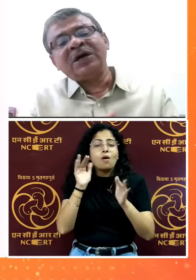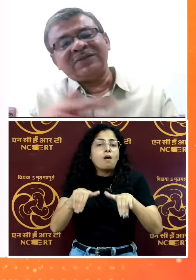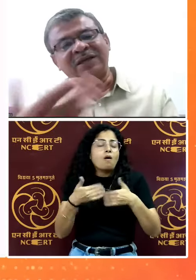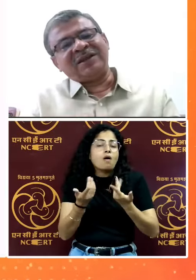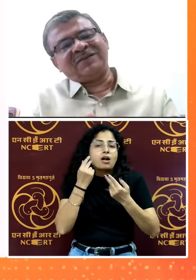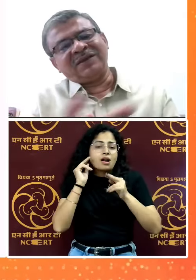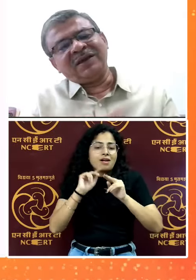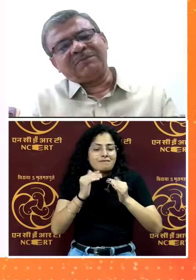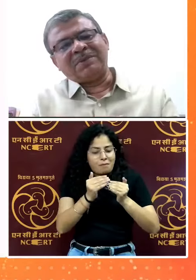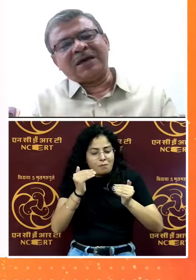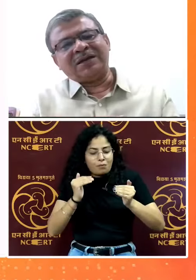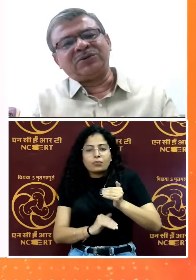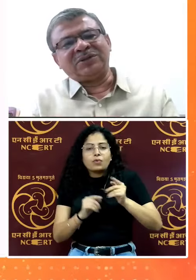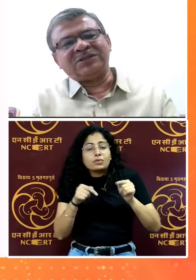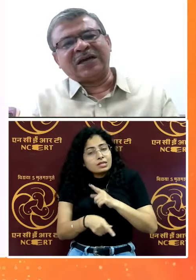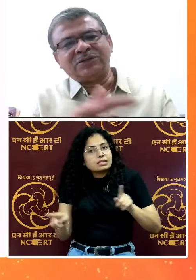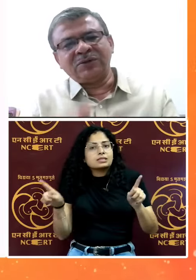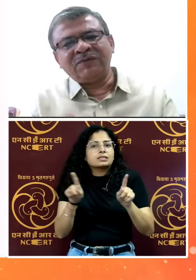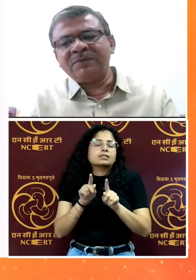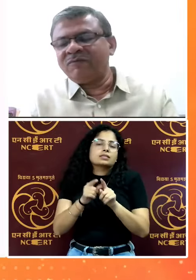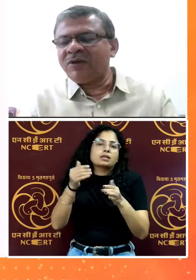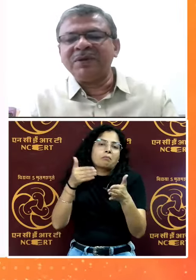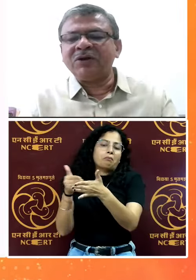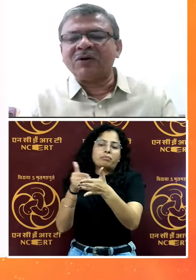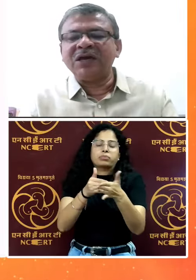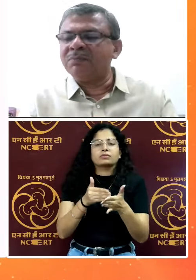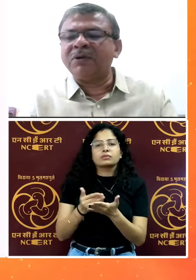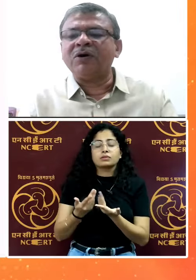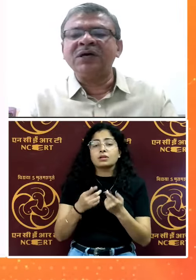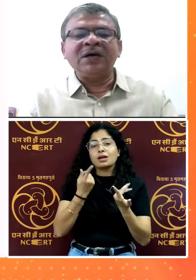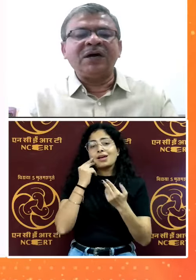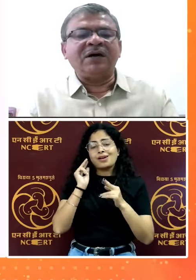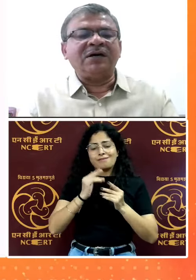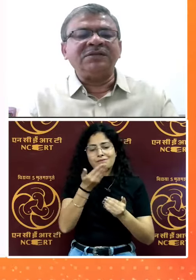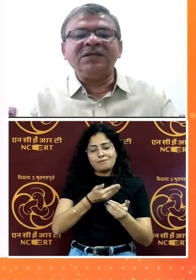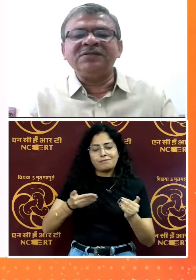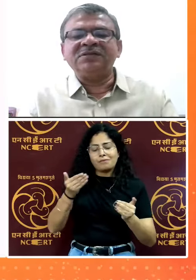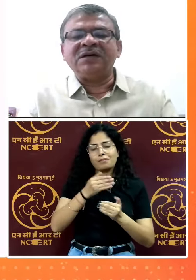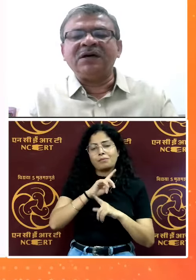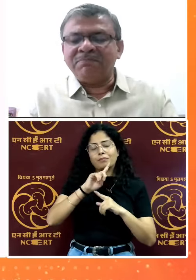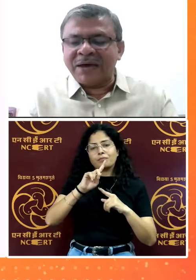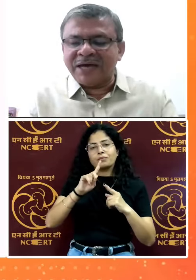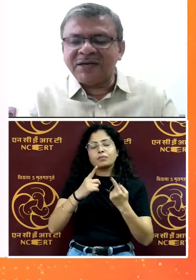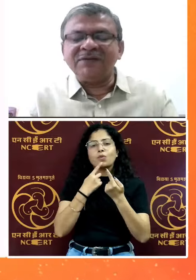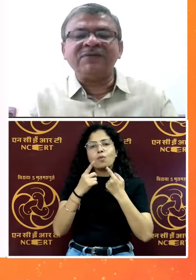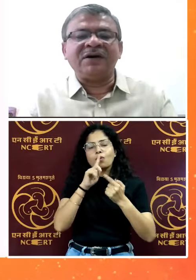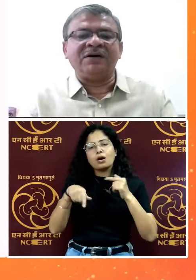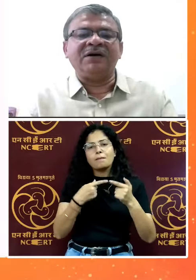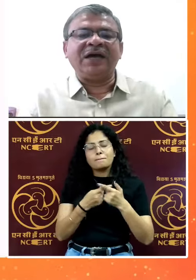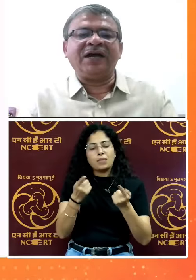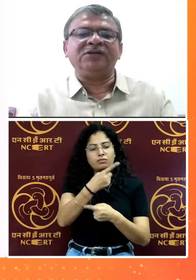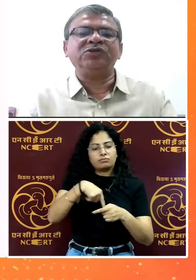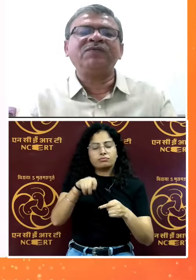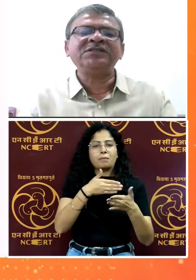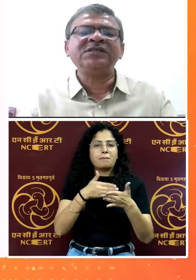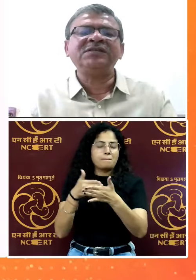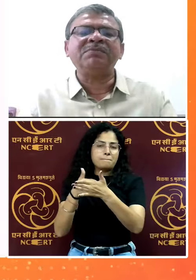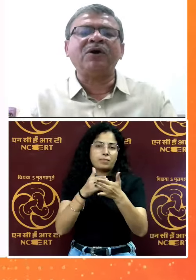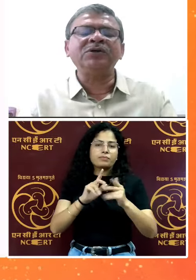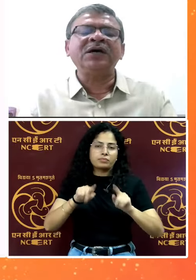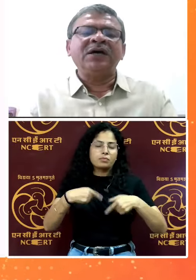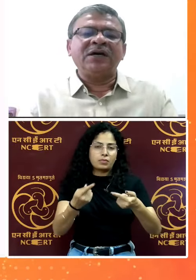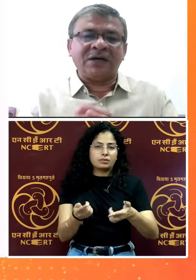value, then it is a barrier to the child. So we'll be talking about these barriers ahead. So first